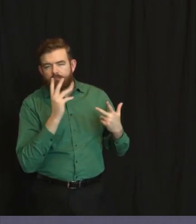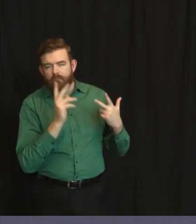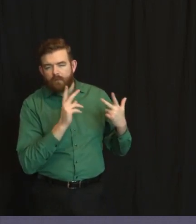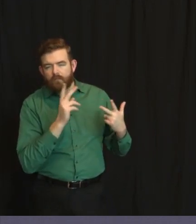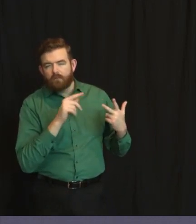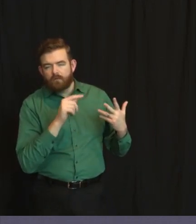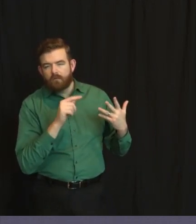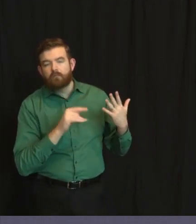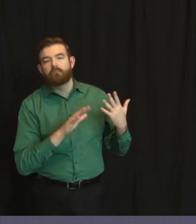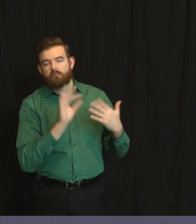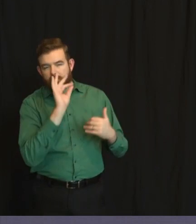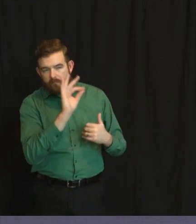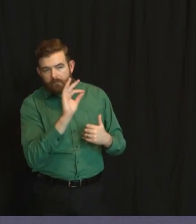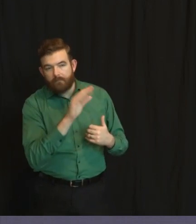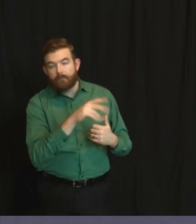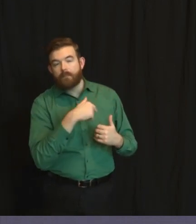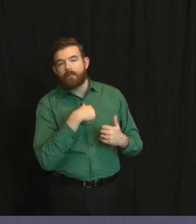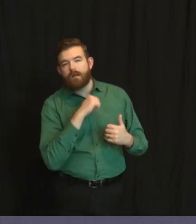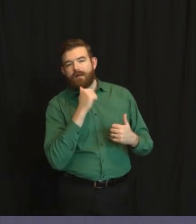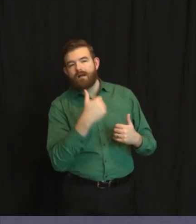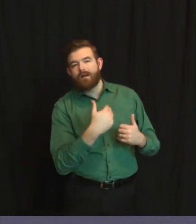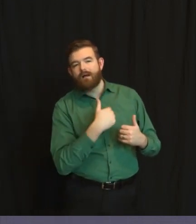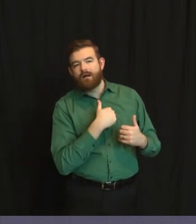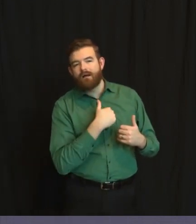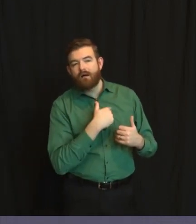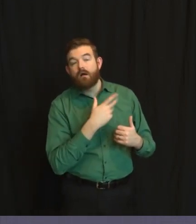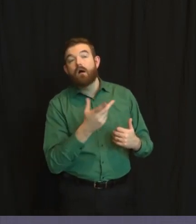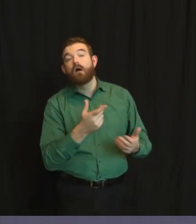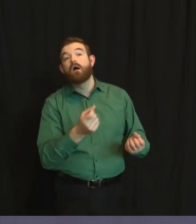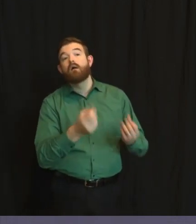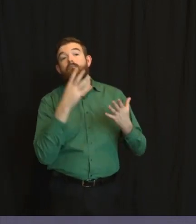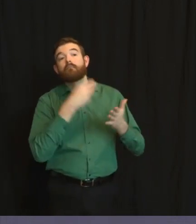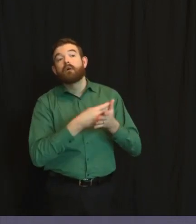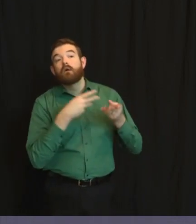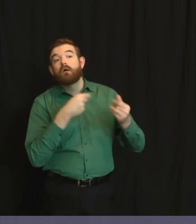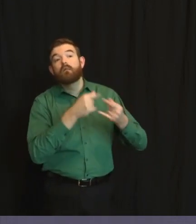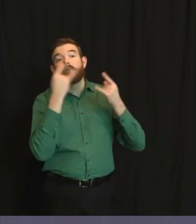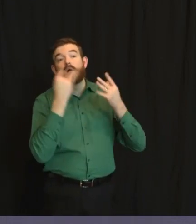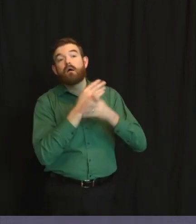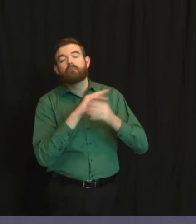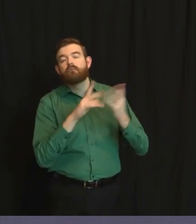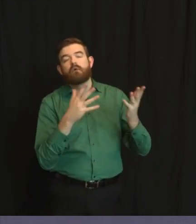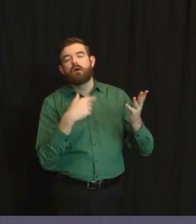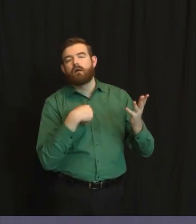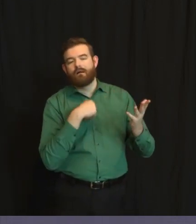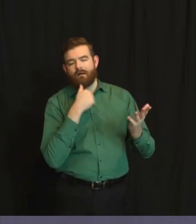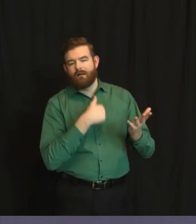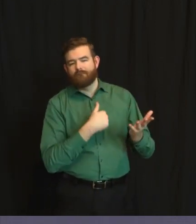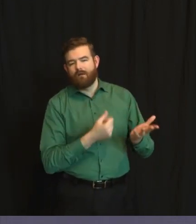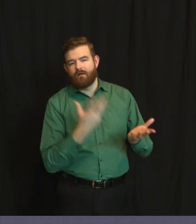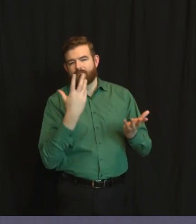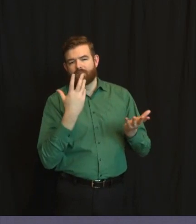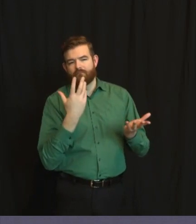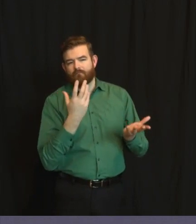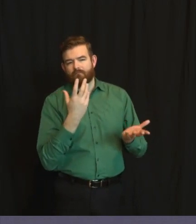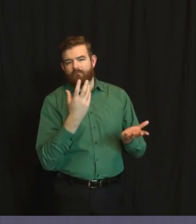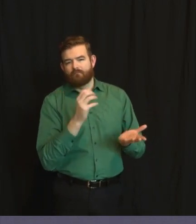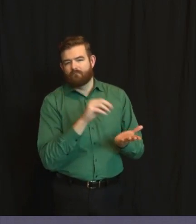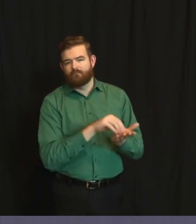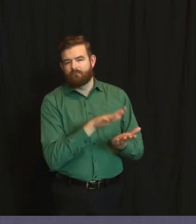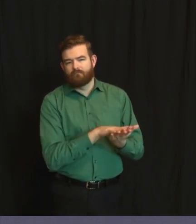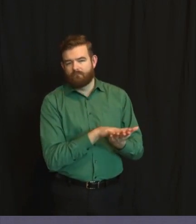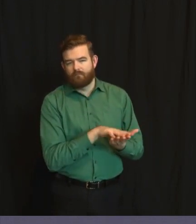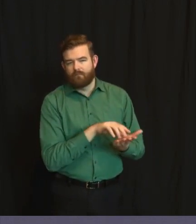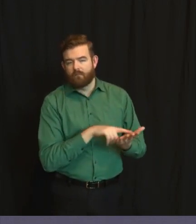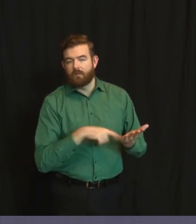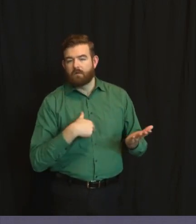I don't have a PPE number right now, but it's a big number. My guess is it's somewhere several $100